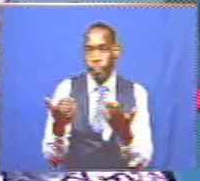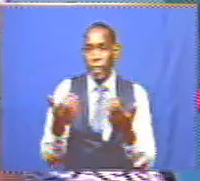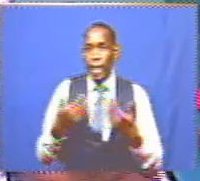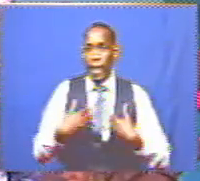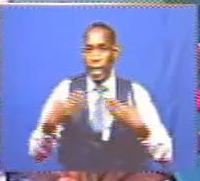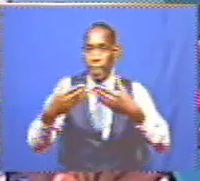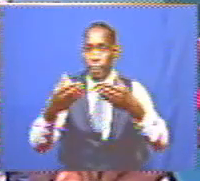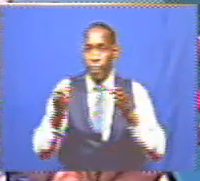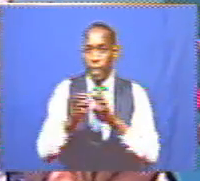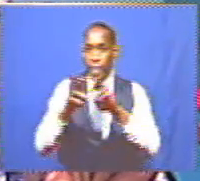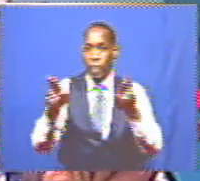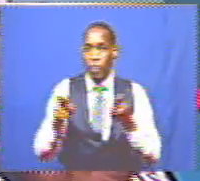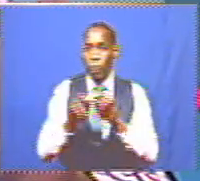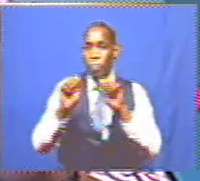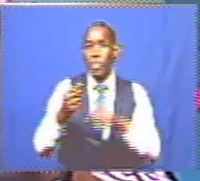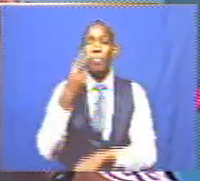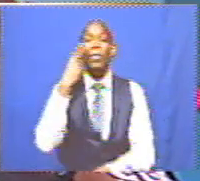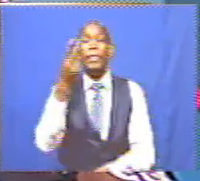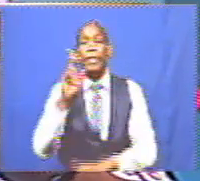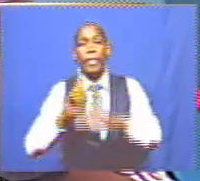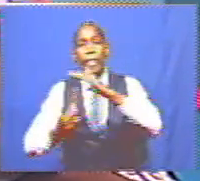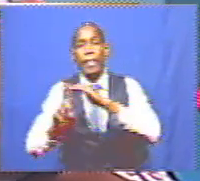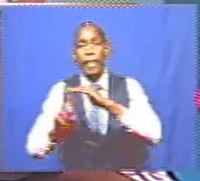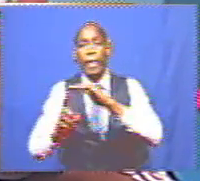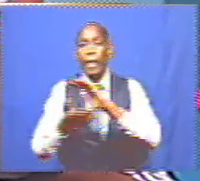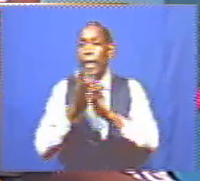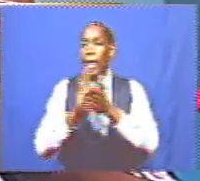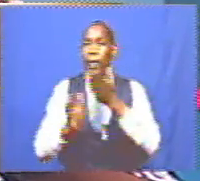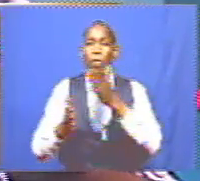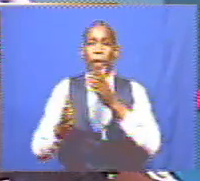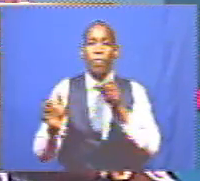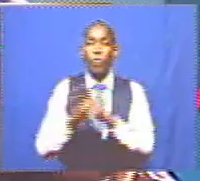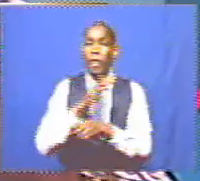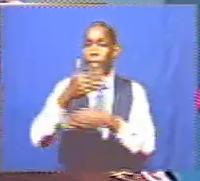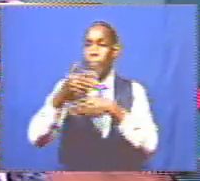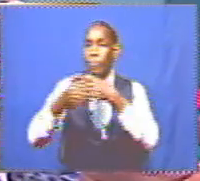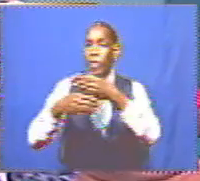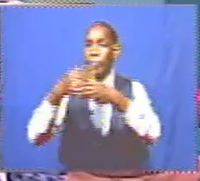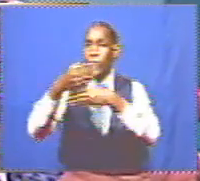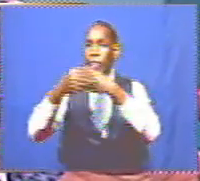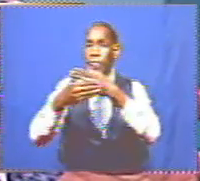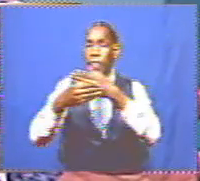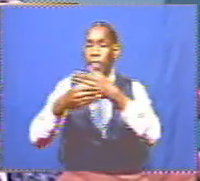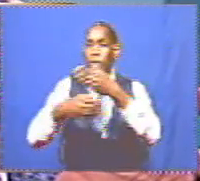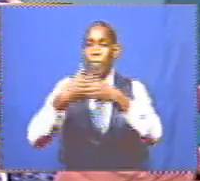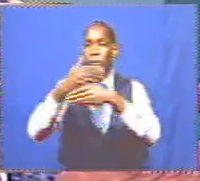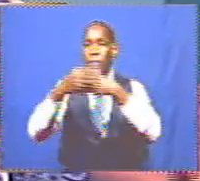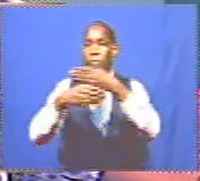classrooms where that you can see through, because you know they're not completely, like, the building is